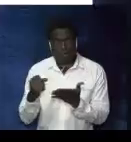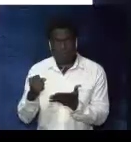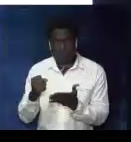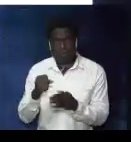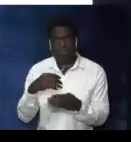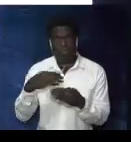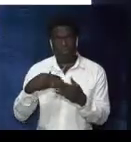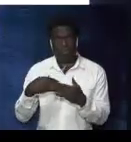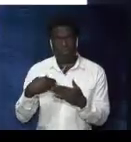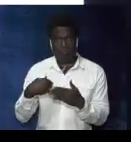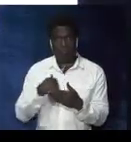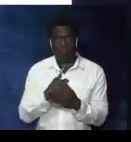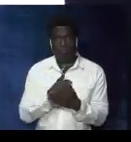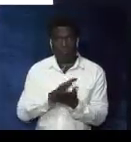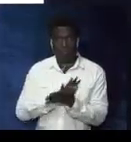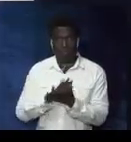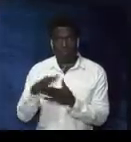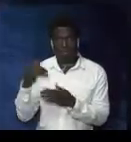cleared the air.